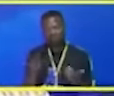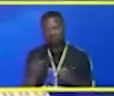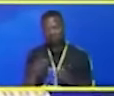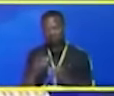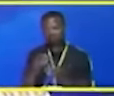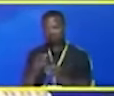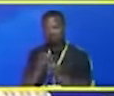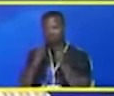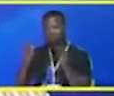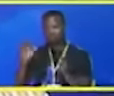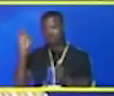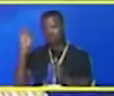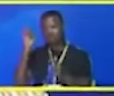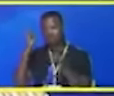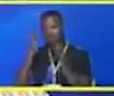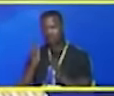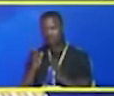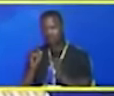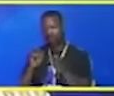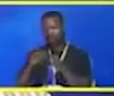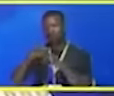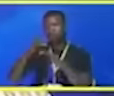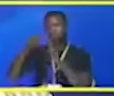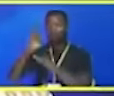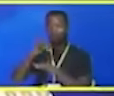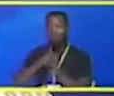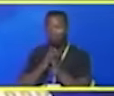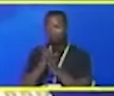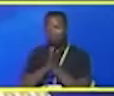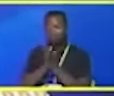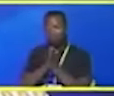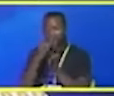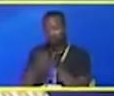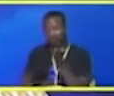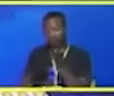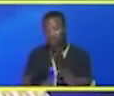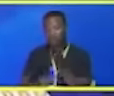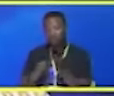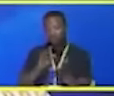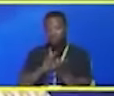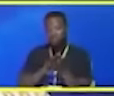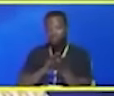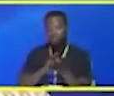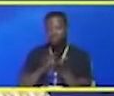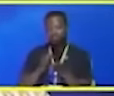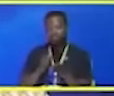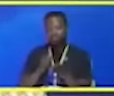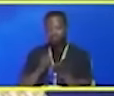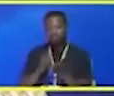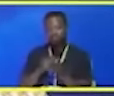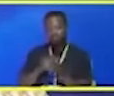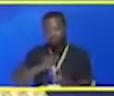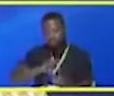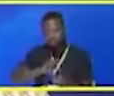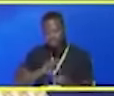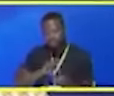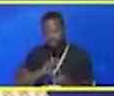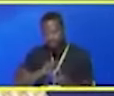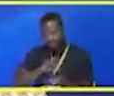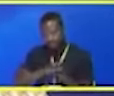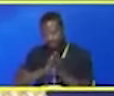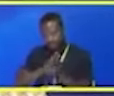preacher to the glory of God, my greatest desire is to be conformed in a greater